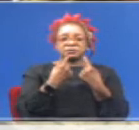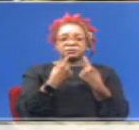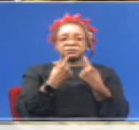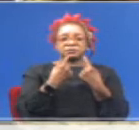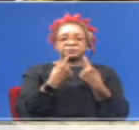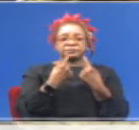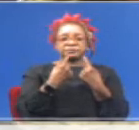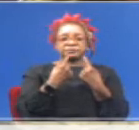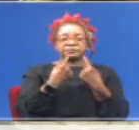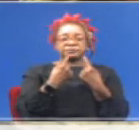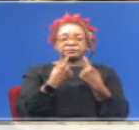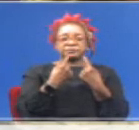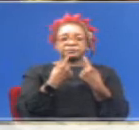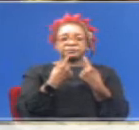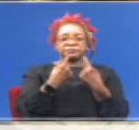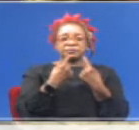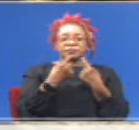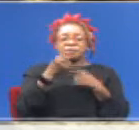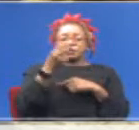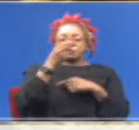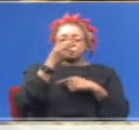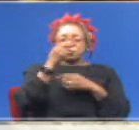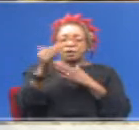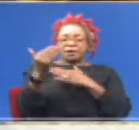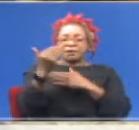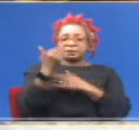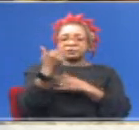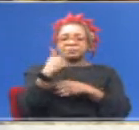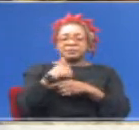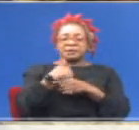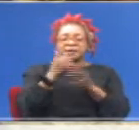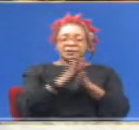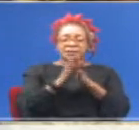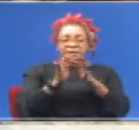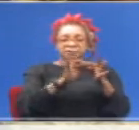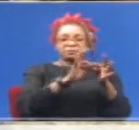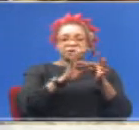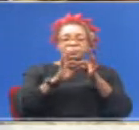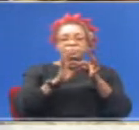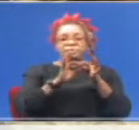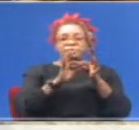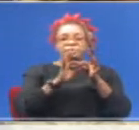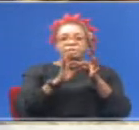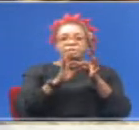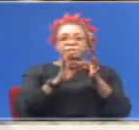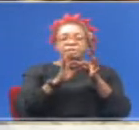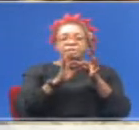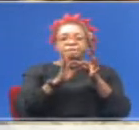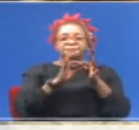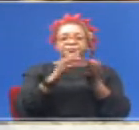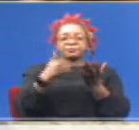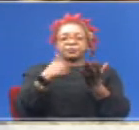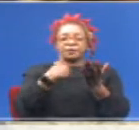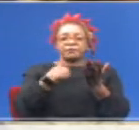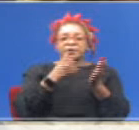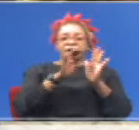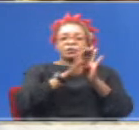Mr. Ruto has asked me and Azimio to enter into a